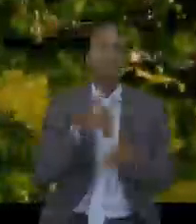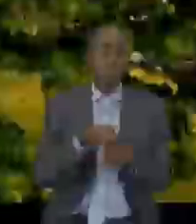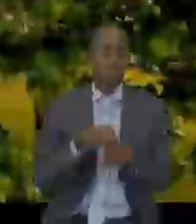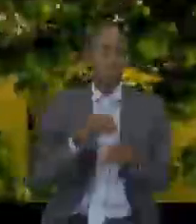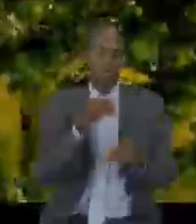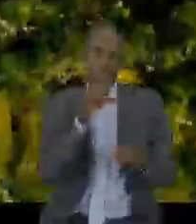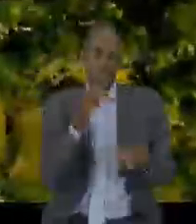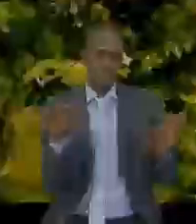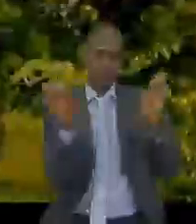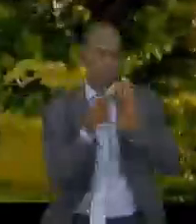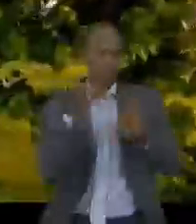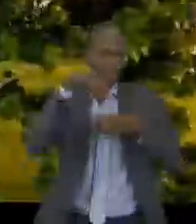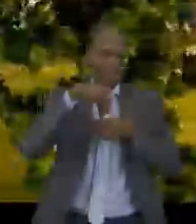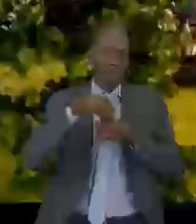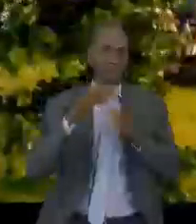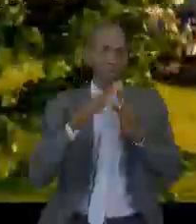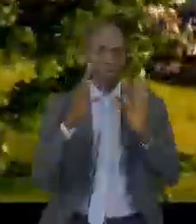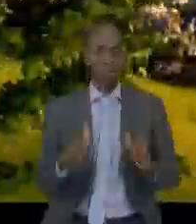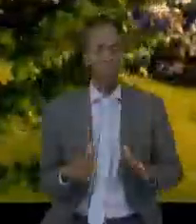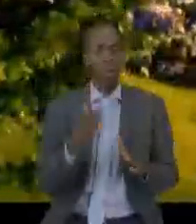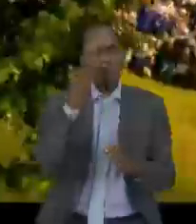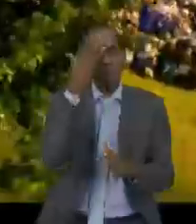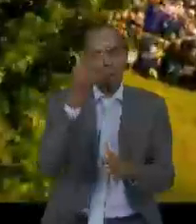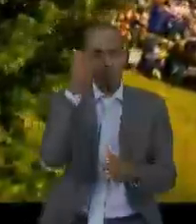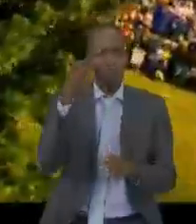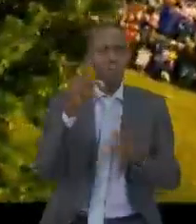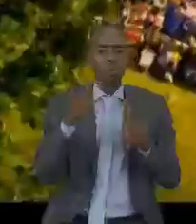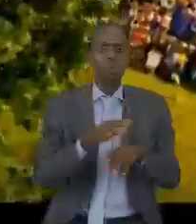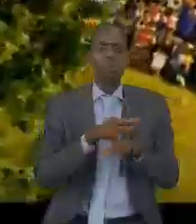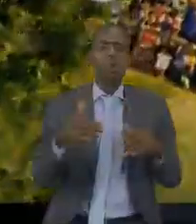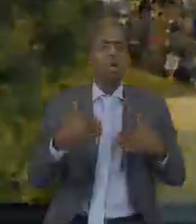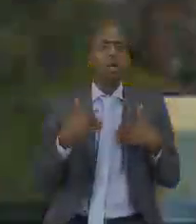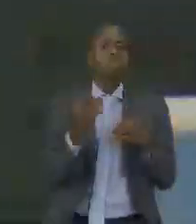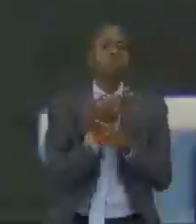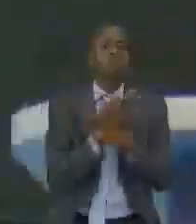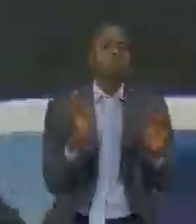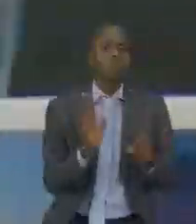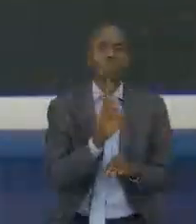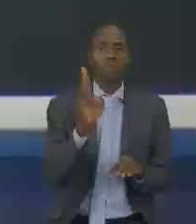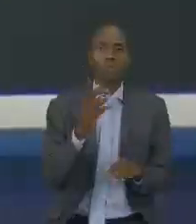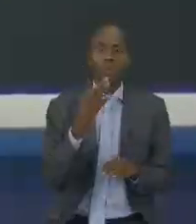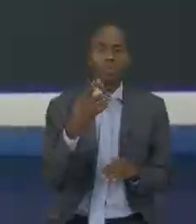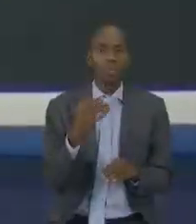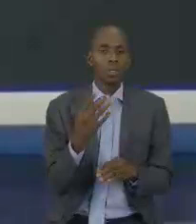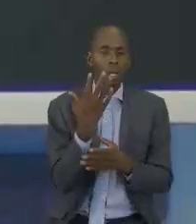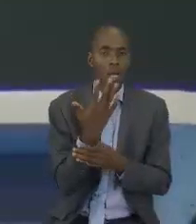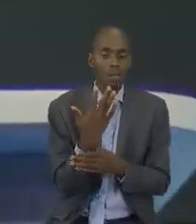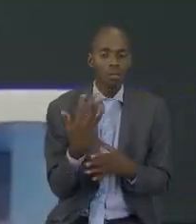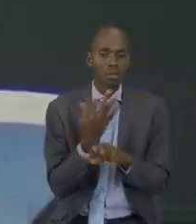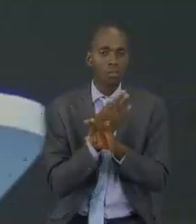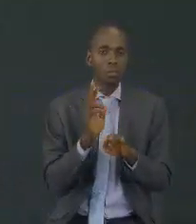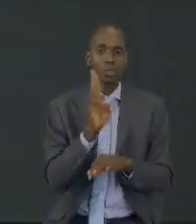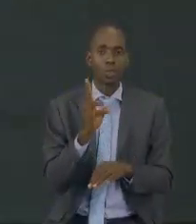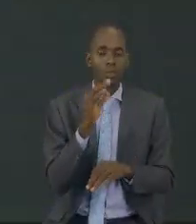indoors because he doesn't have the free use of his hands, of his eyes, of